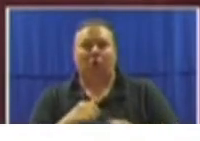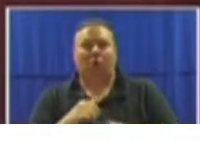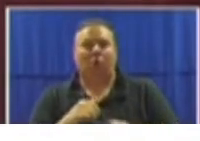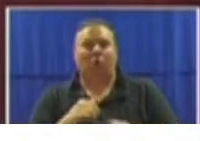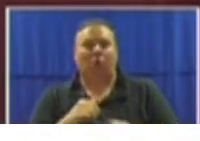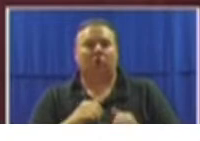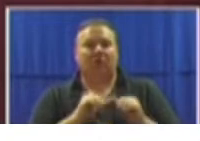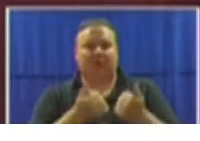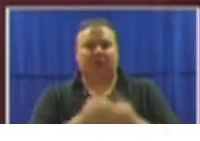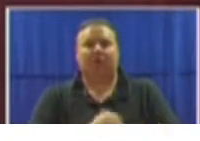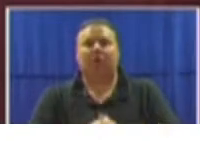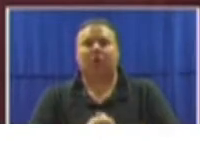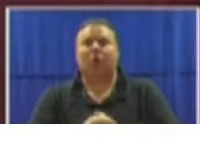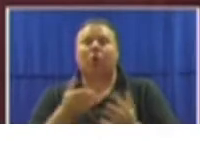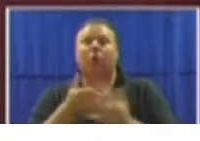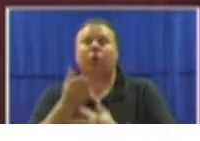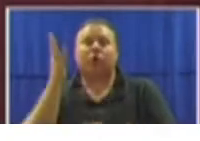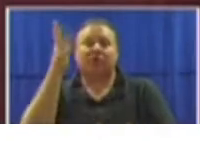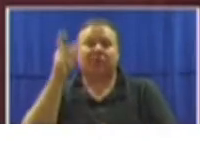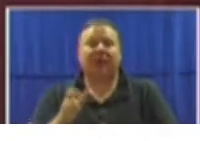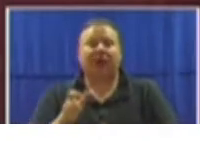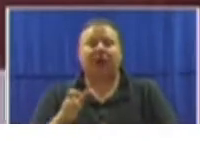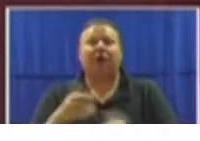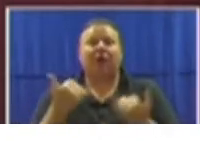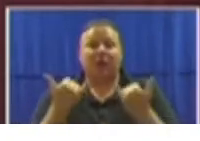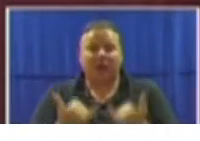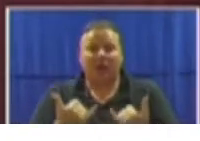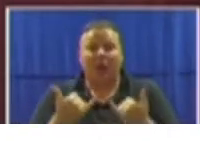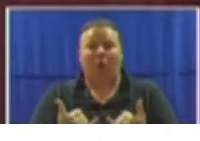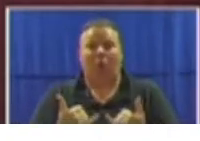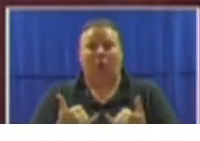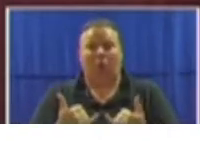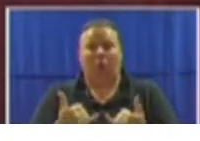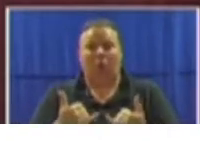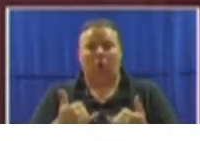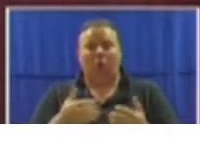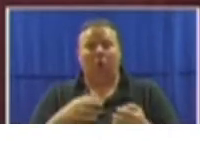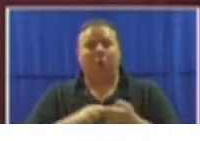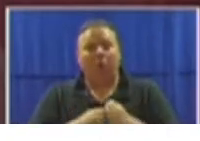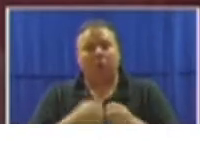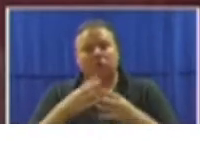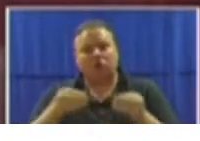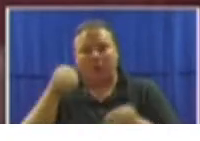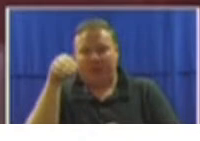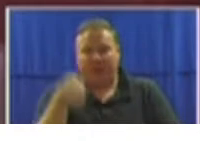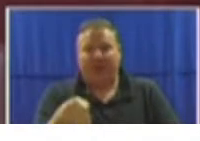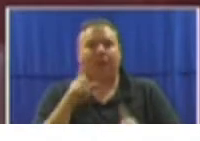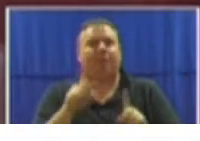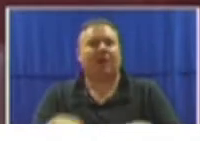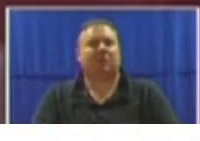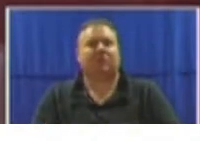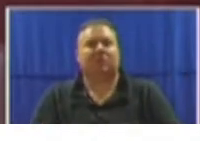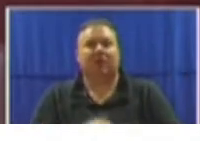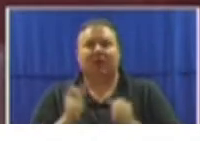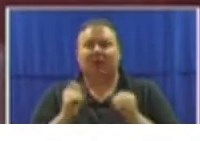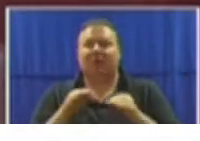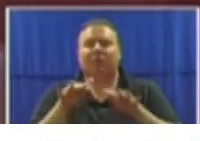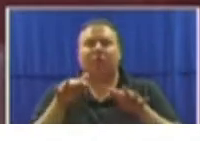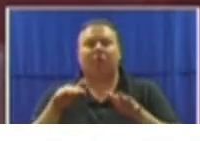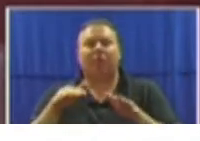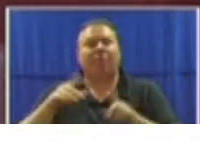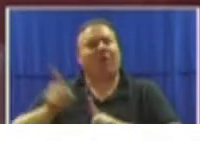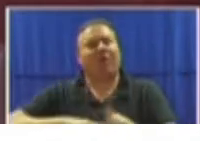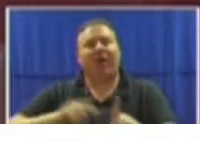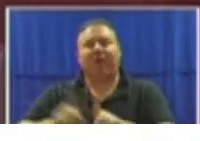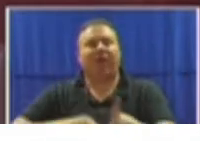stopped. The responsibility falls upon you. If certain members of your current cabinet are failing in the execution